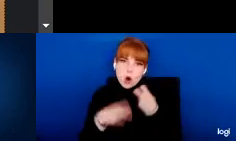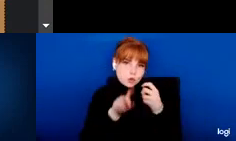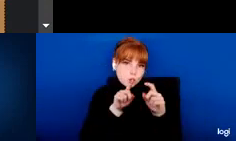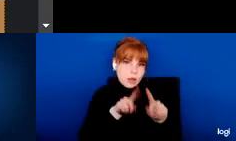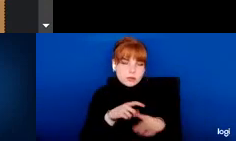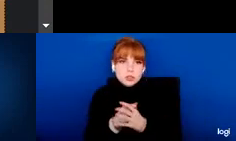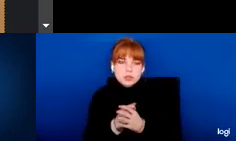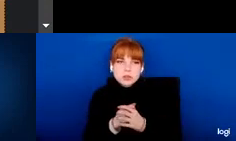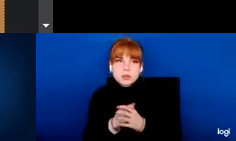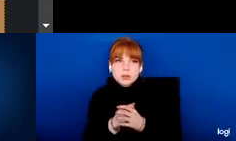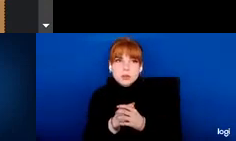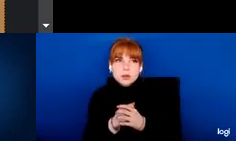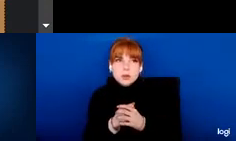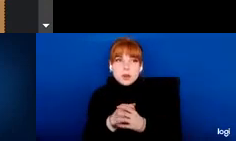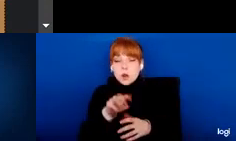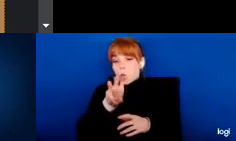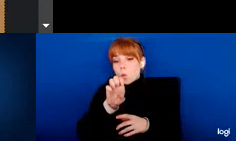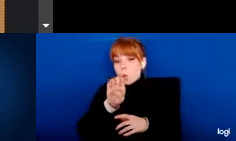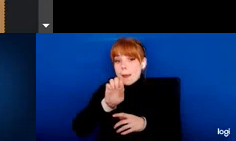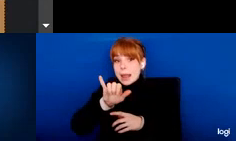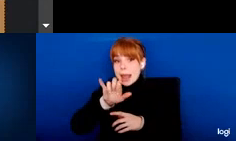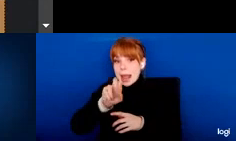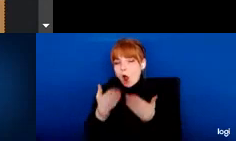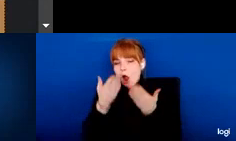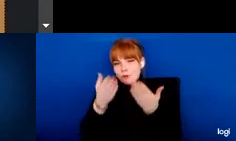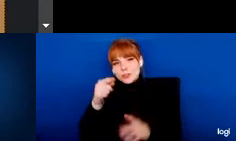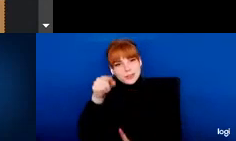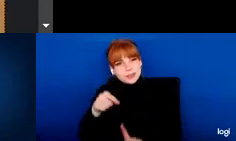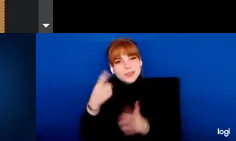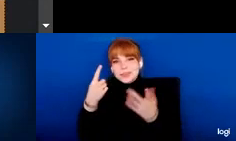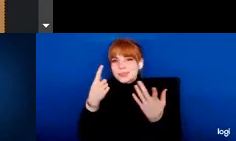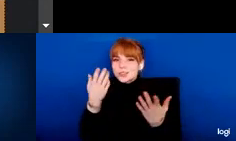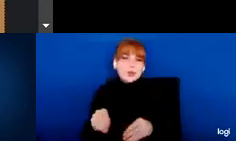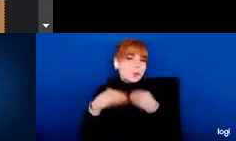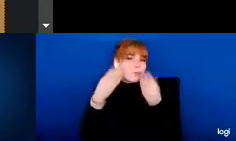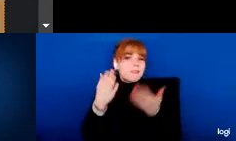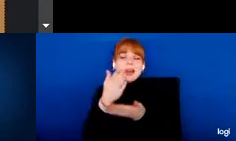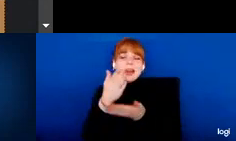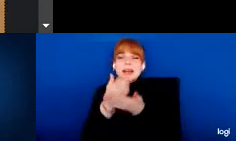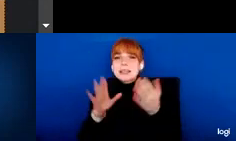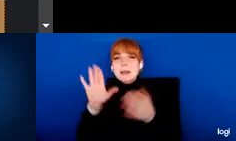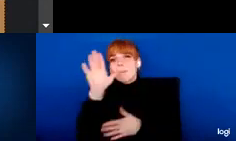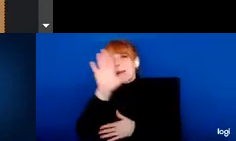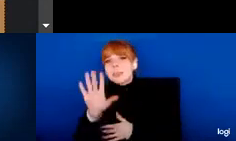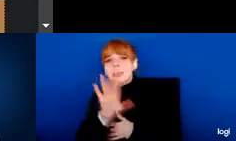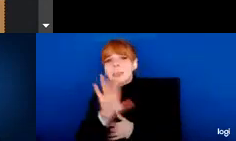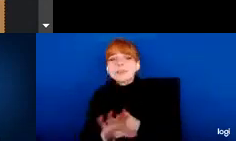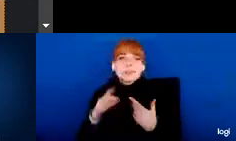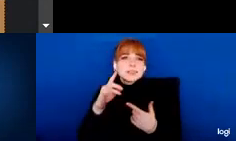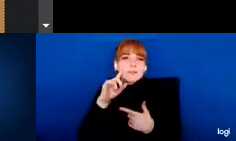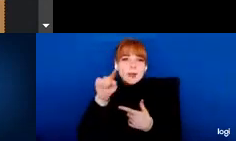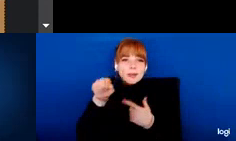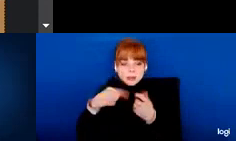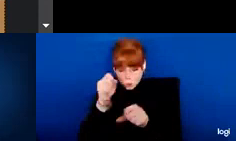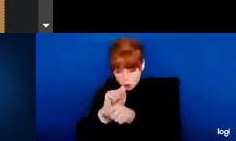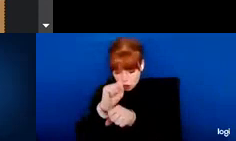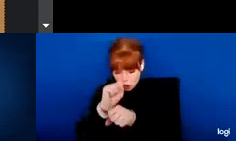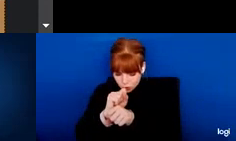service that WebAIM offers to help maybe provide some estimates on some of that work even ahead of time. But yeah, that's just not one